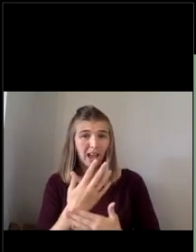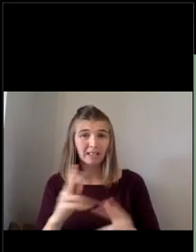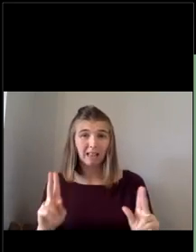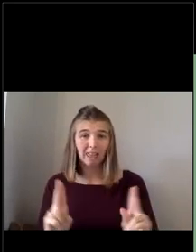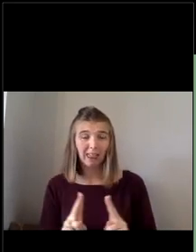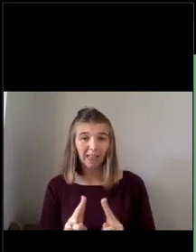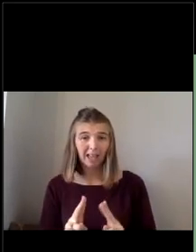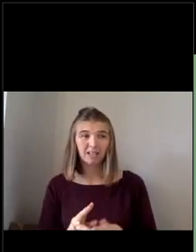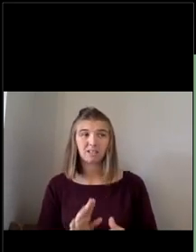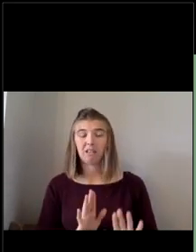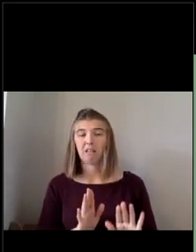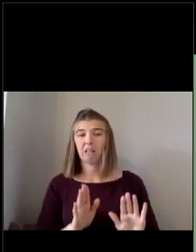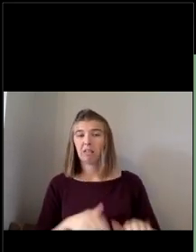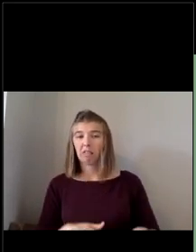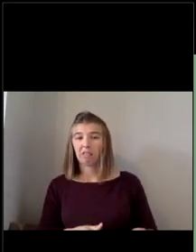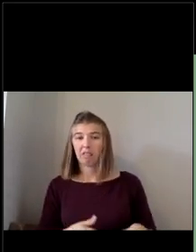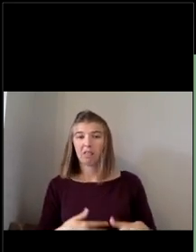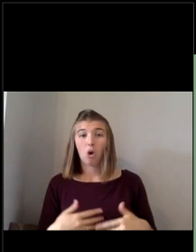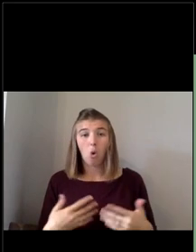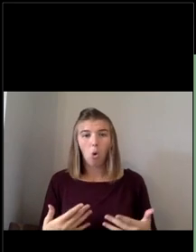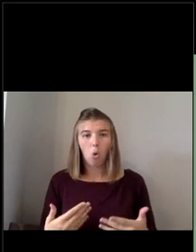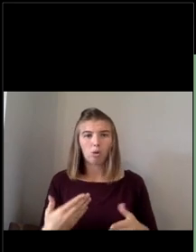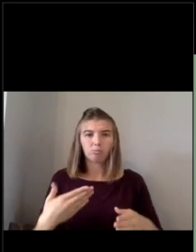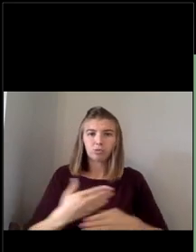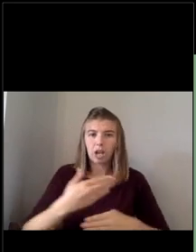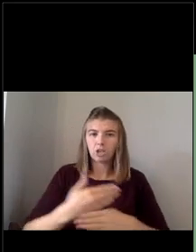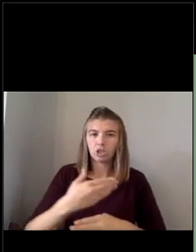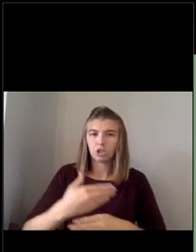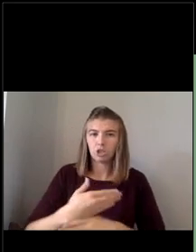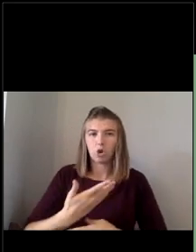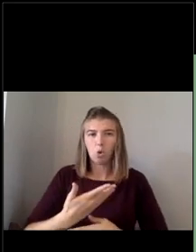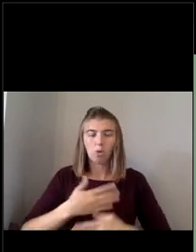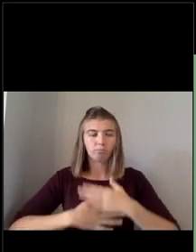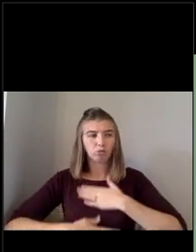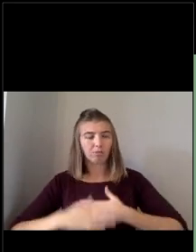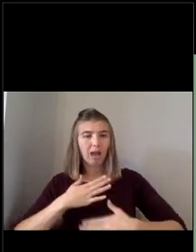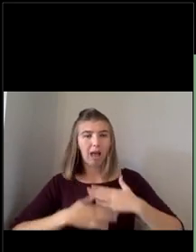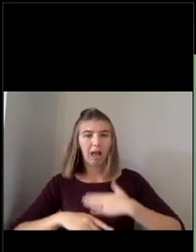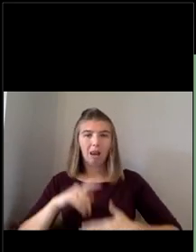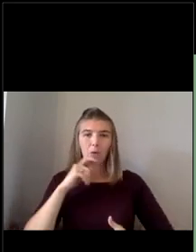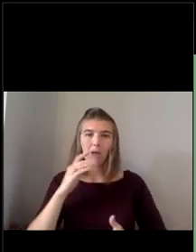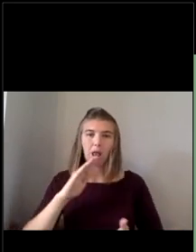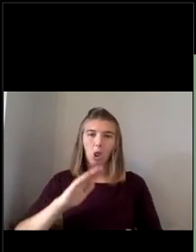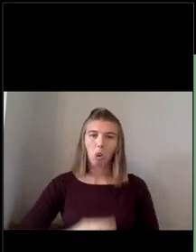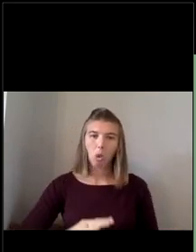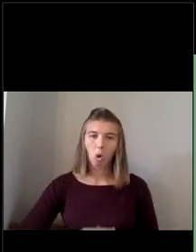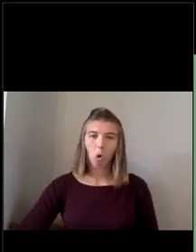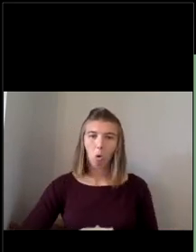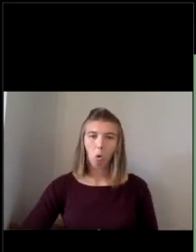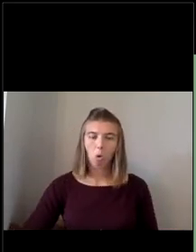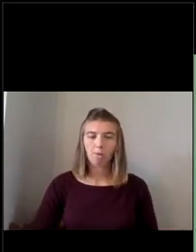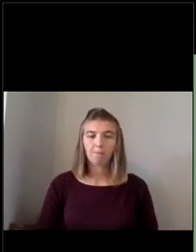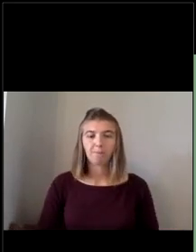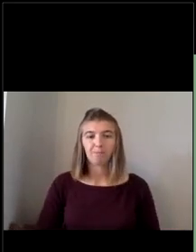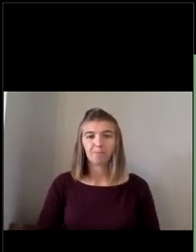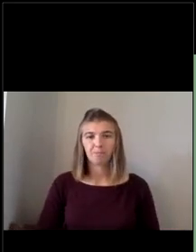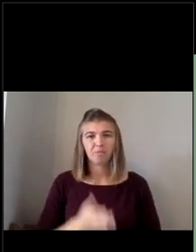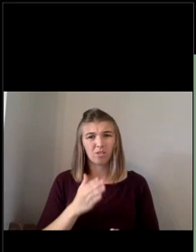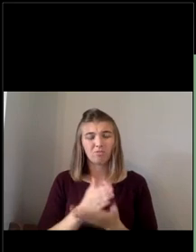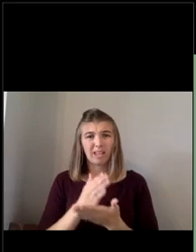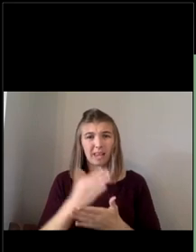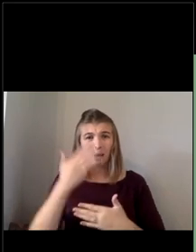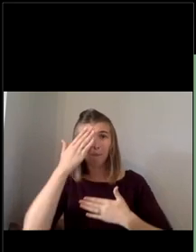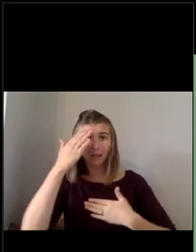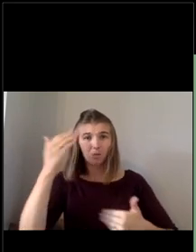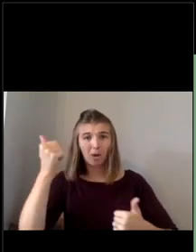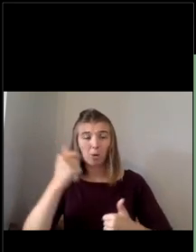to just low staff morale and productivity. And also, as we heard before, it can lead to some very serious mental